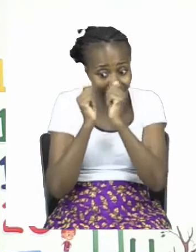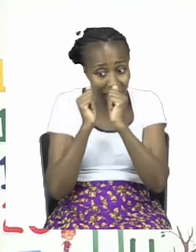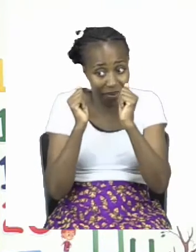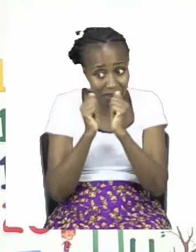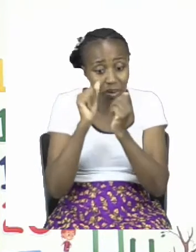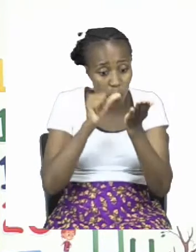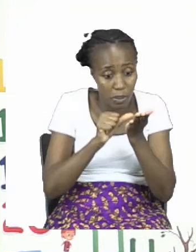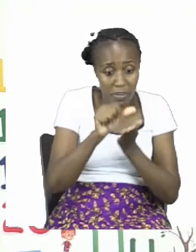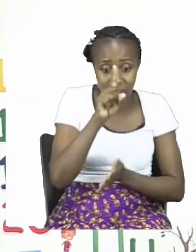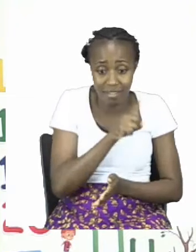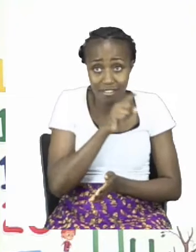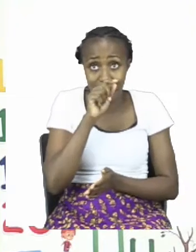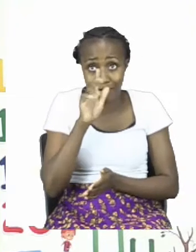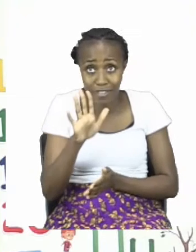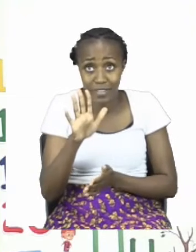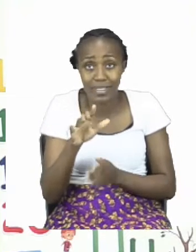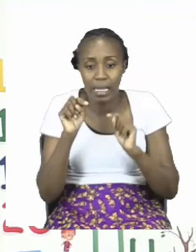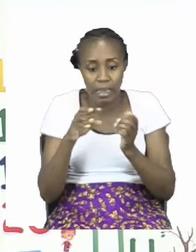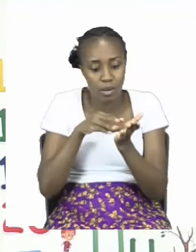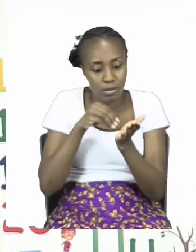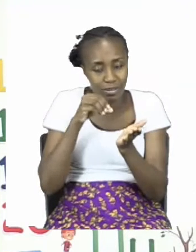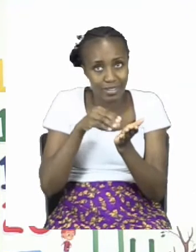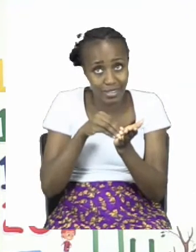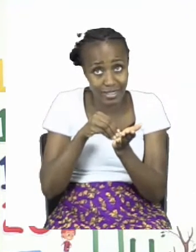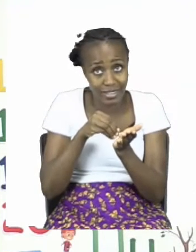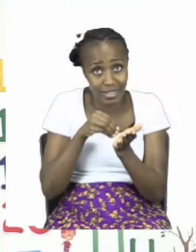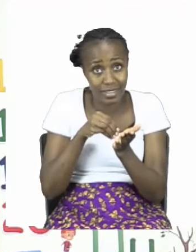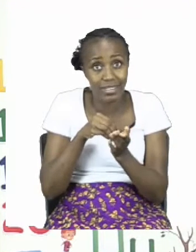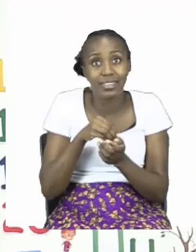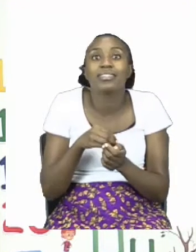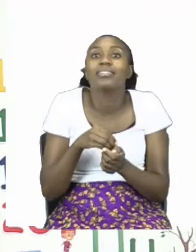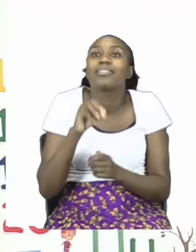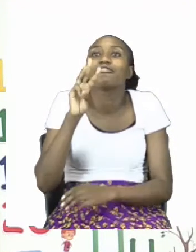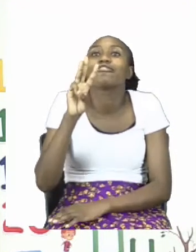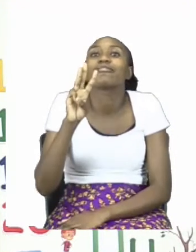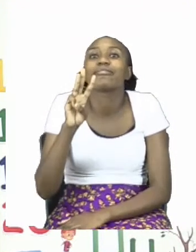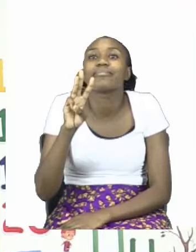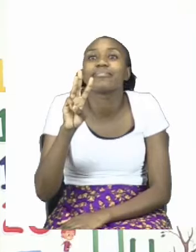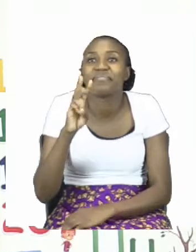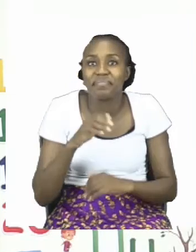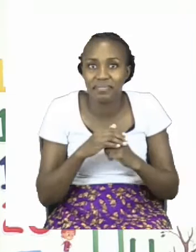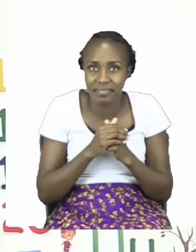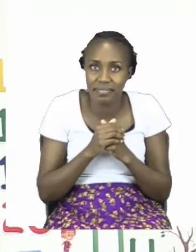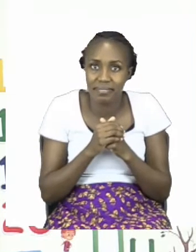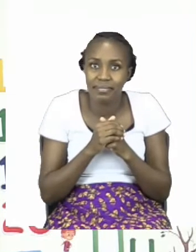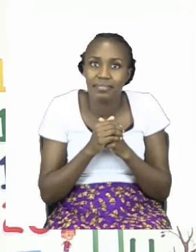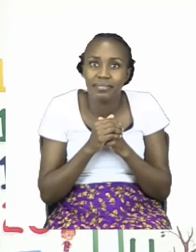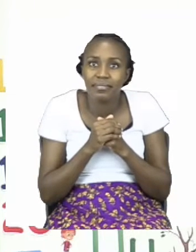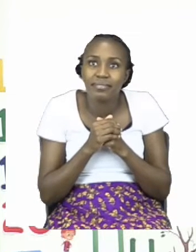of chips, we now know that we have as change